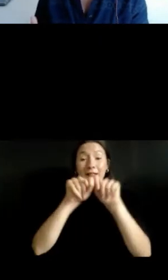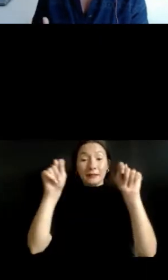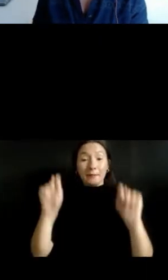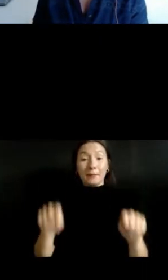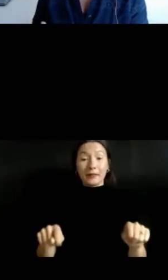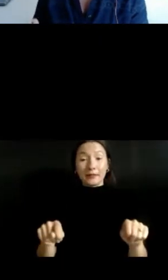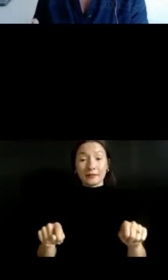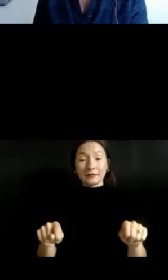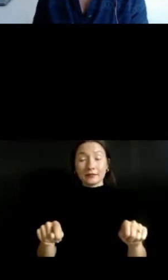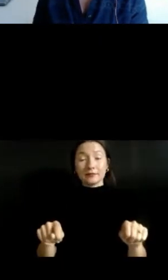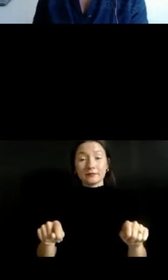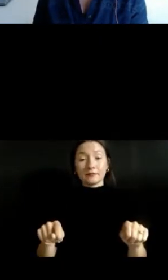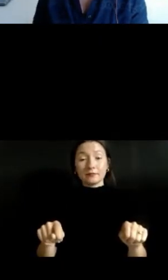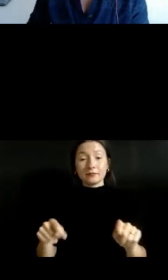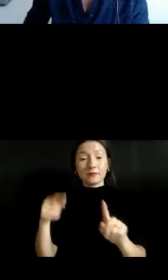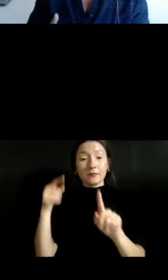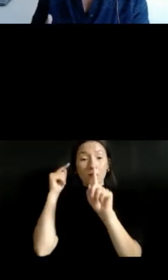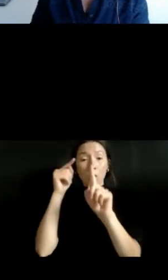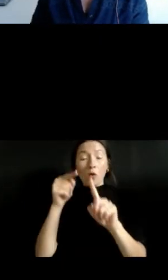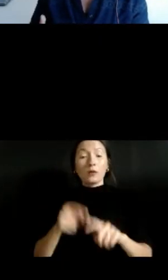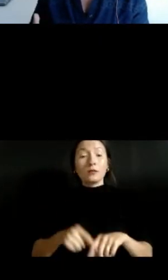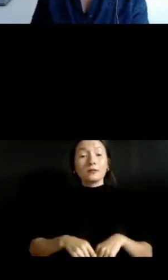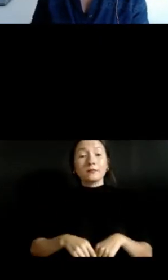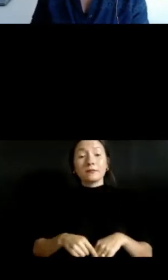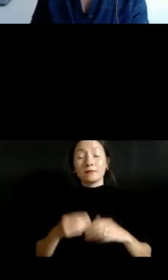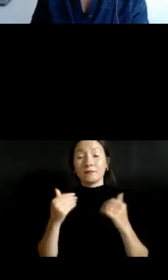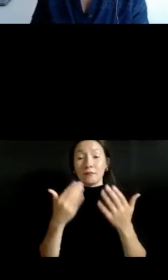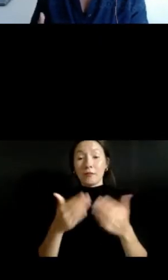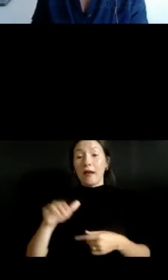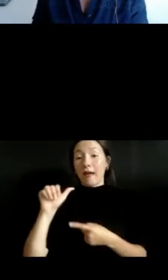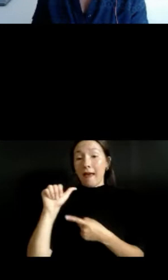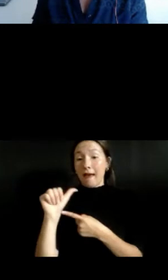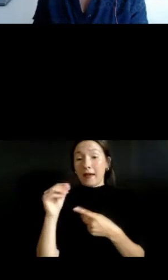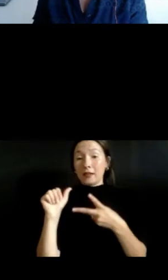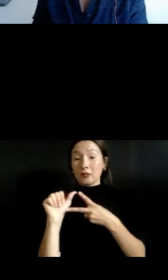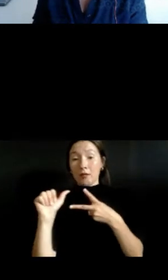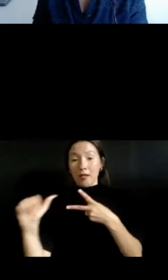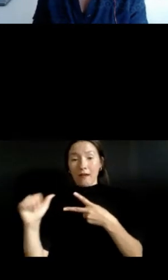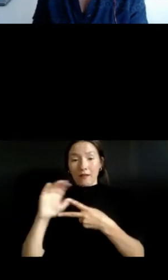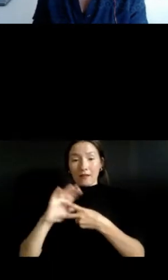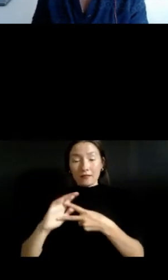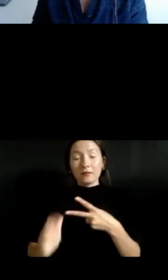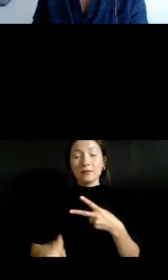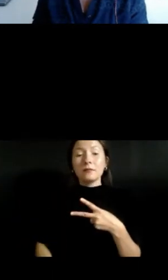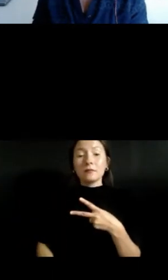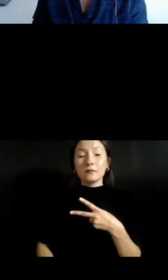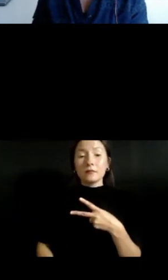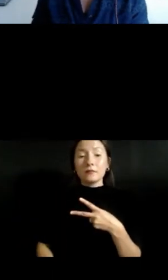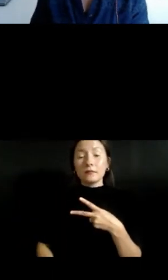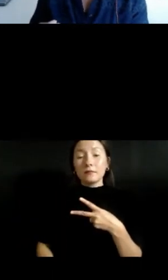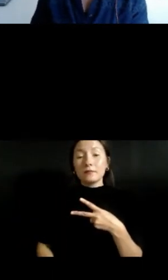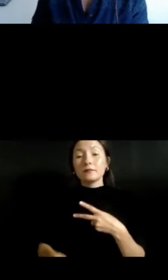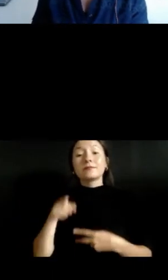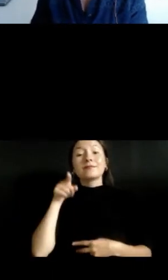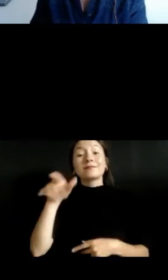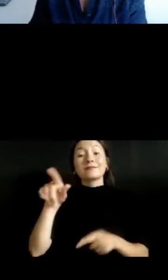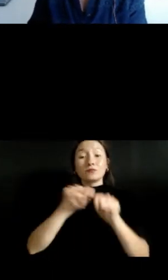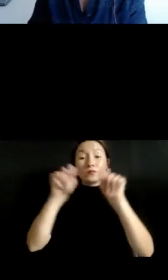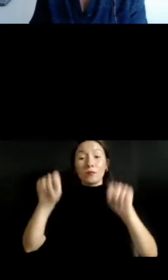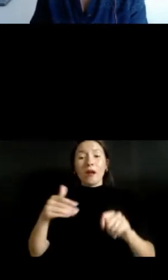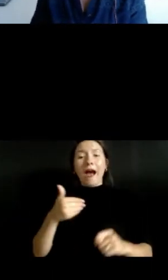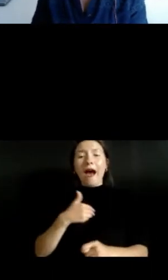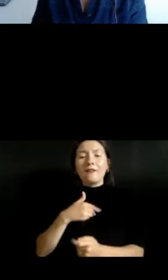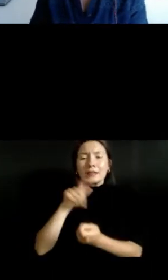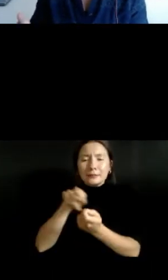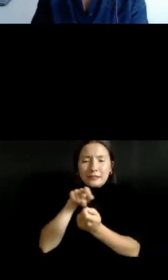So best practice examples also have tool-specific instructions which tell you how to use your tool to meet the